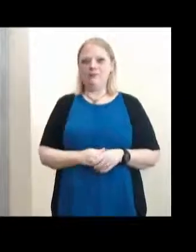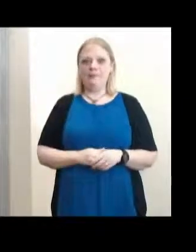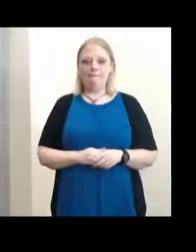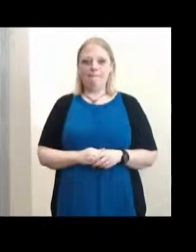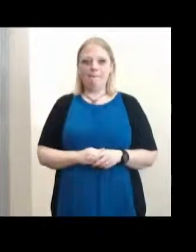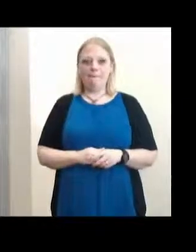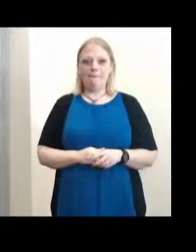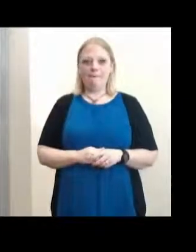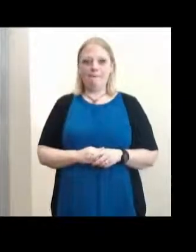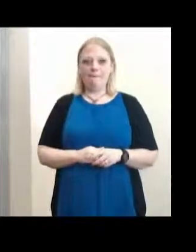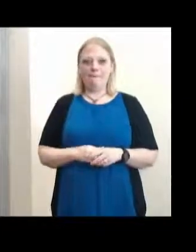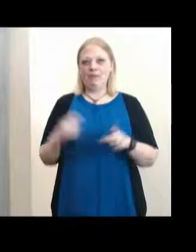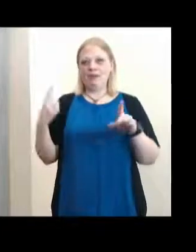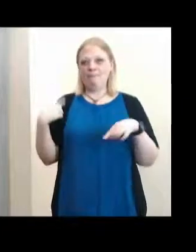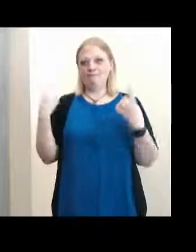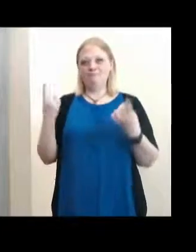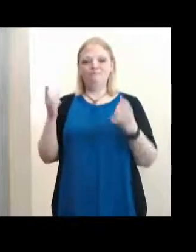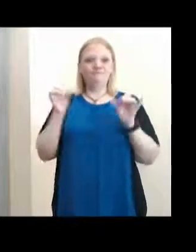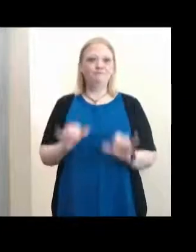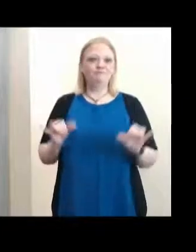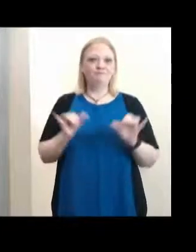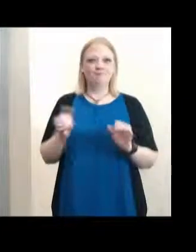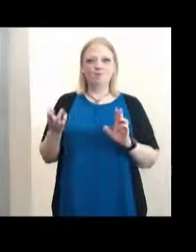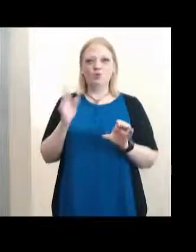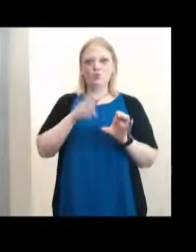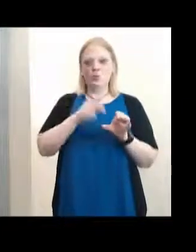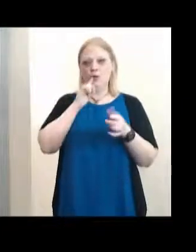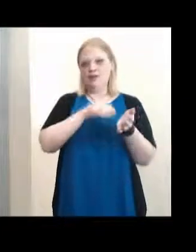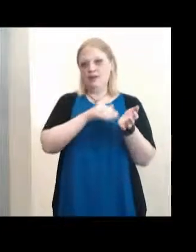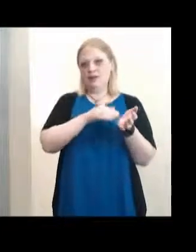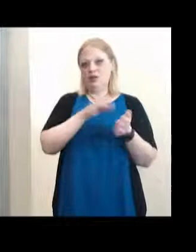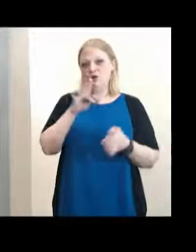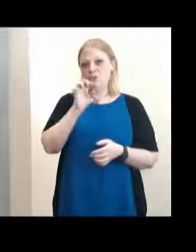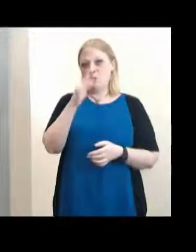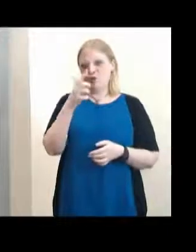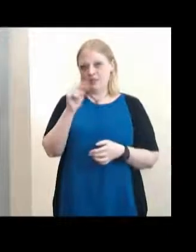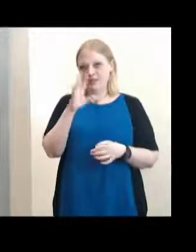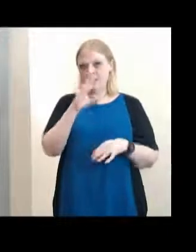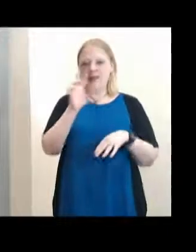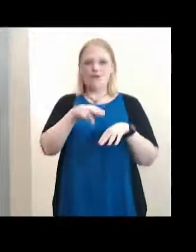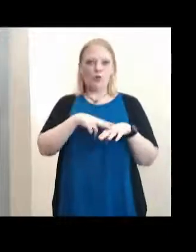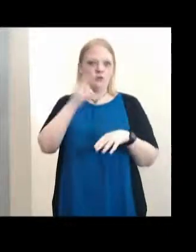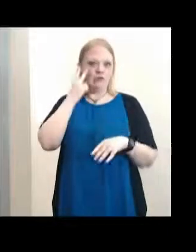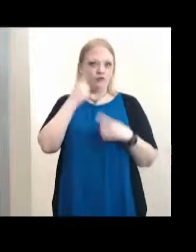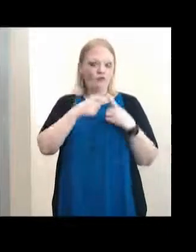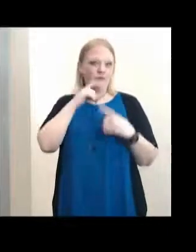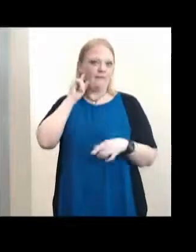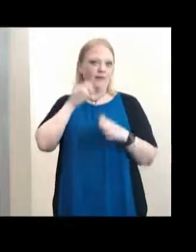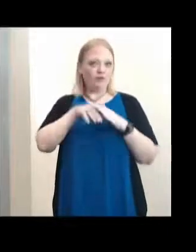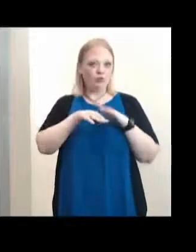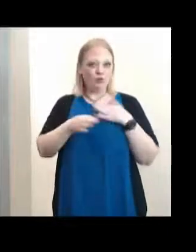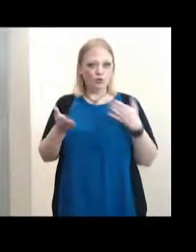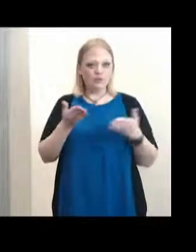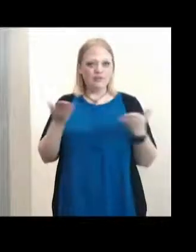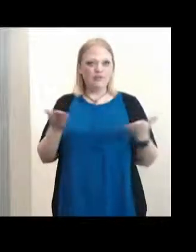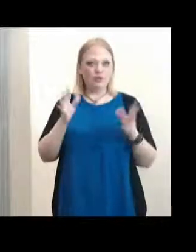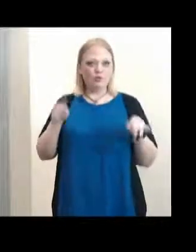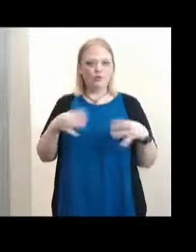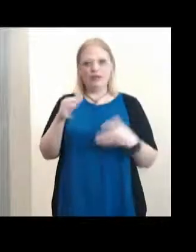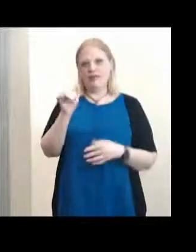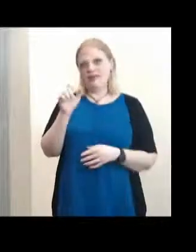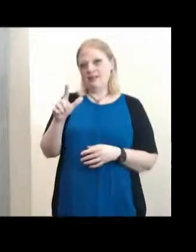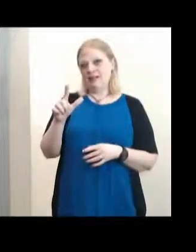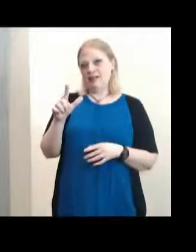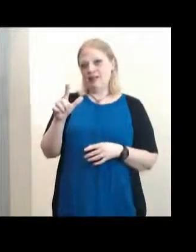And as usual, we will be joined by Dr. Gail Burstein. Of course, Kendra Schmidt from Deaf Access Services is here to provide the American